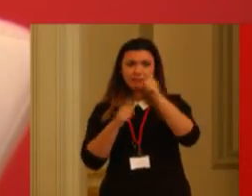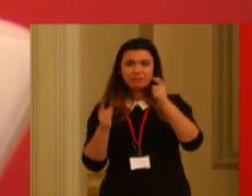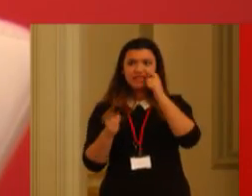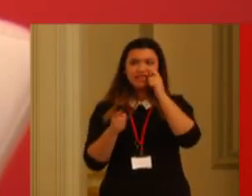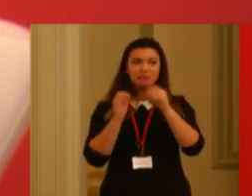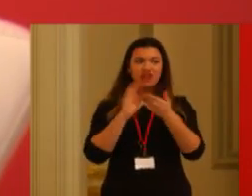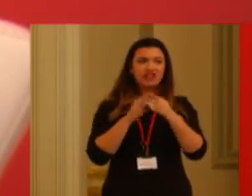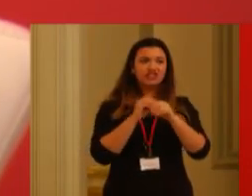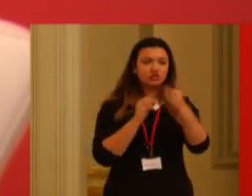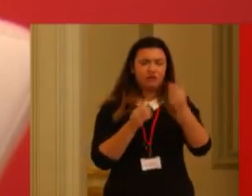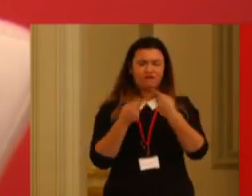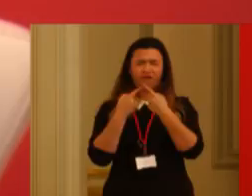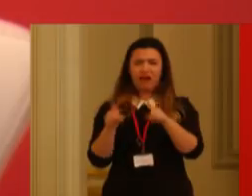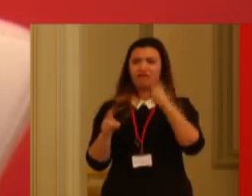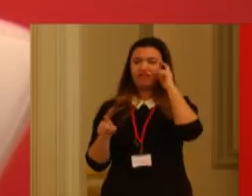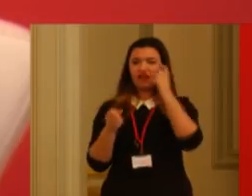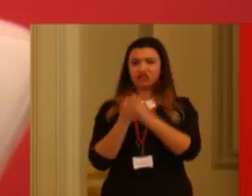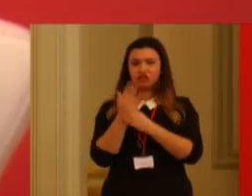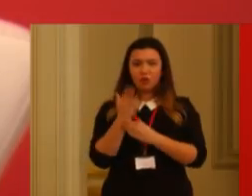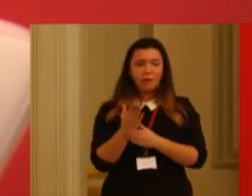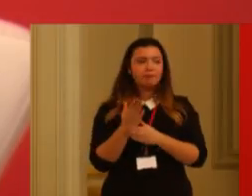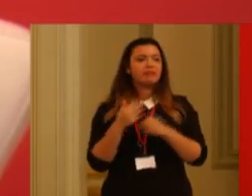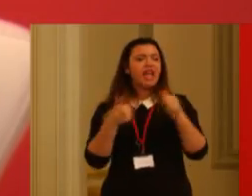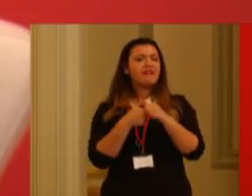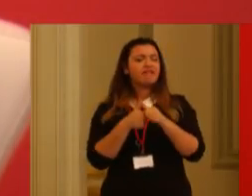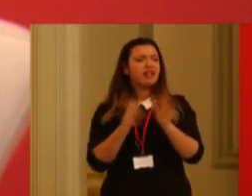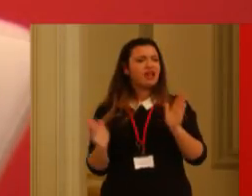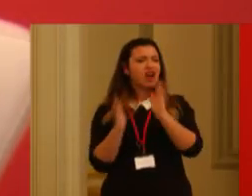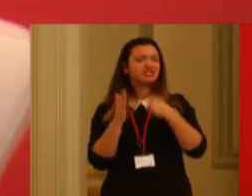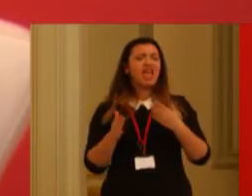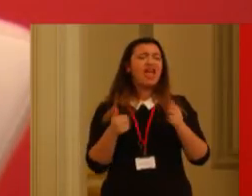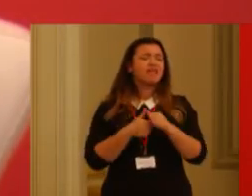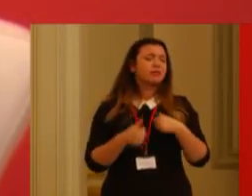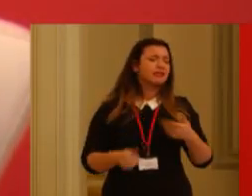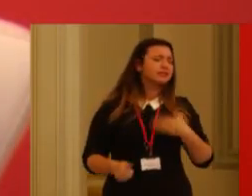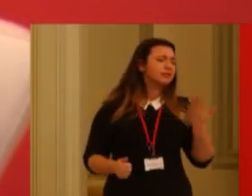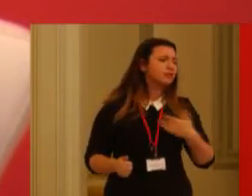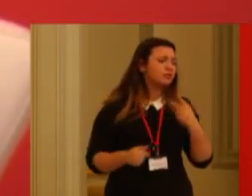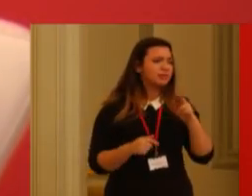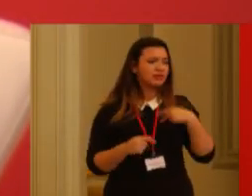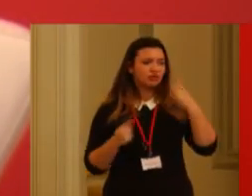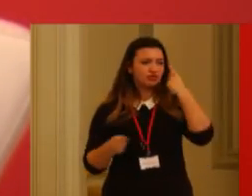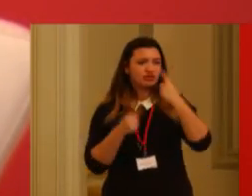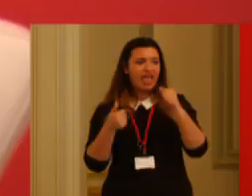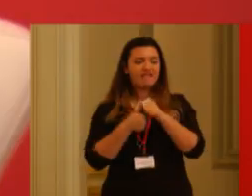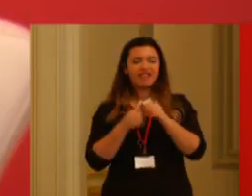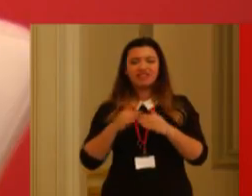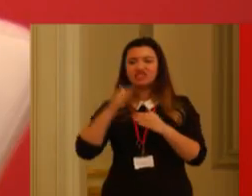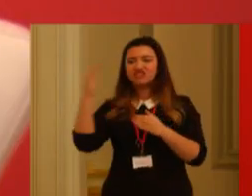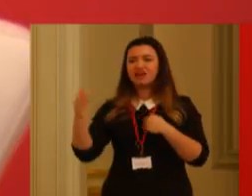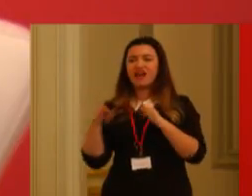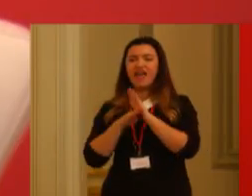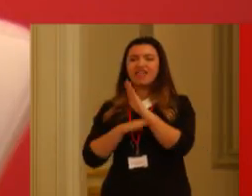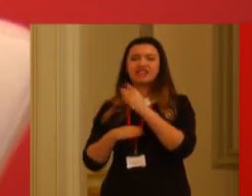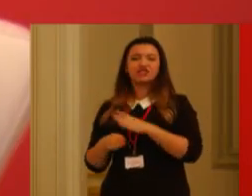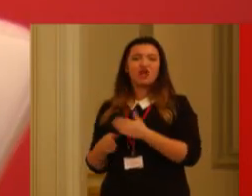attribute to marriage is completely different if they come from the more religious background. Rebellion against marriage, not wanting